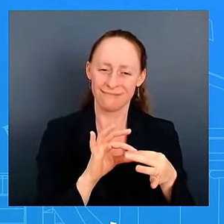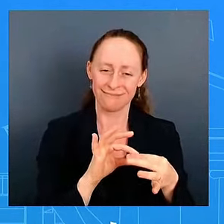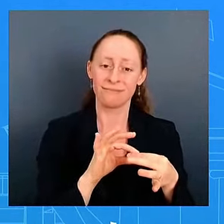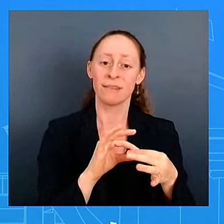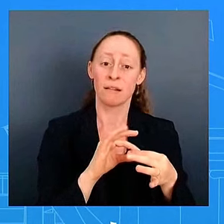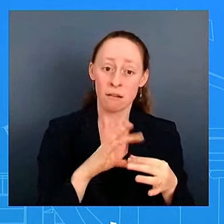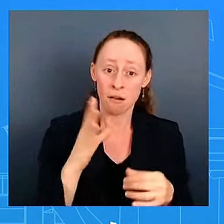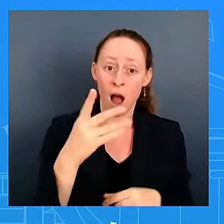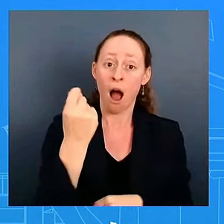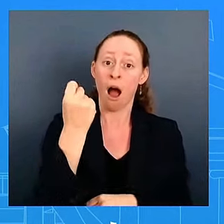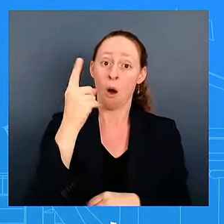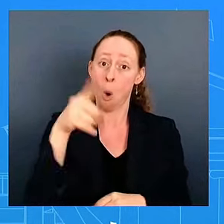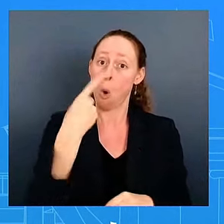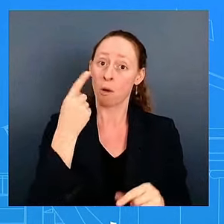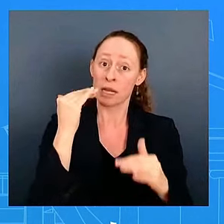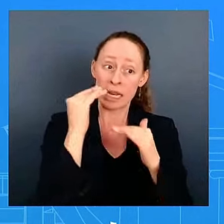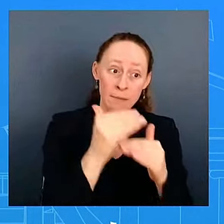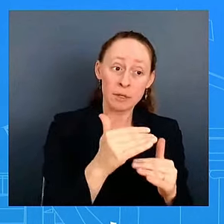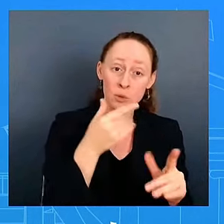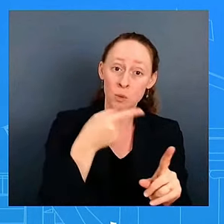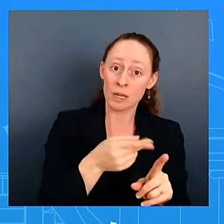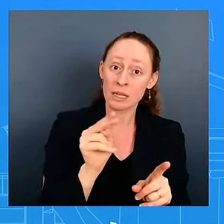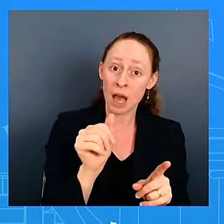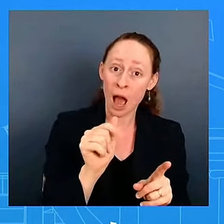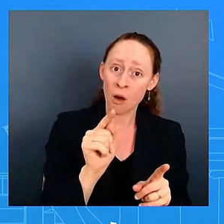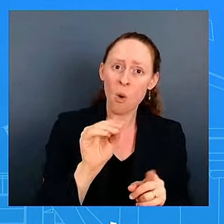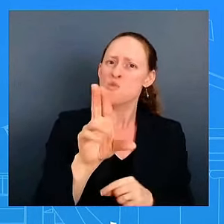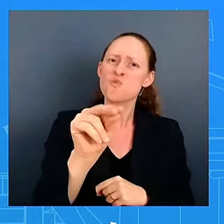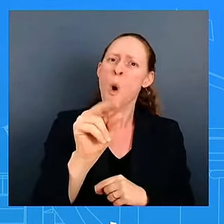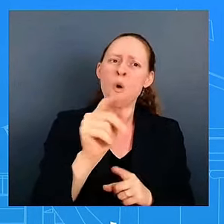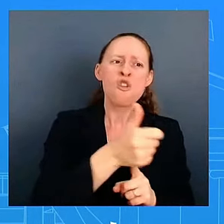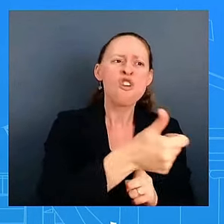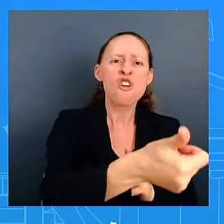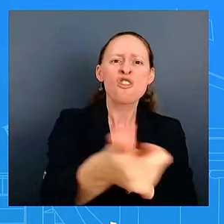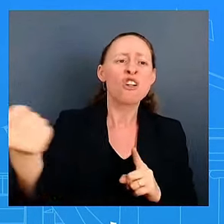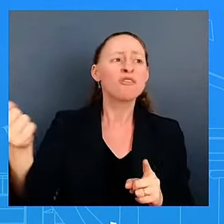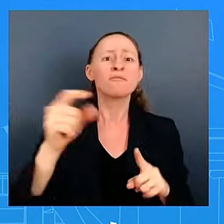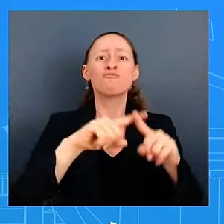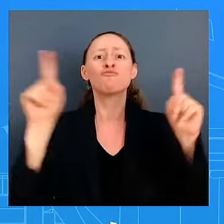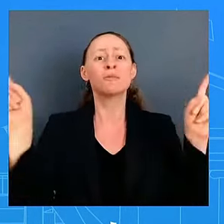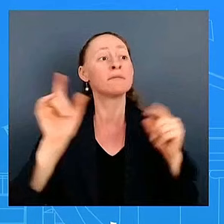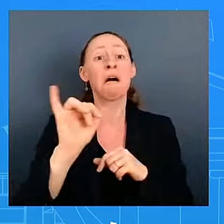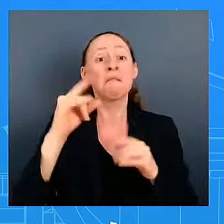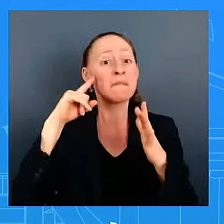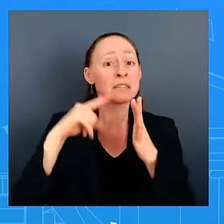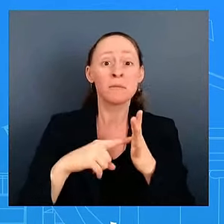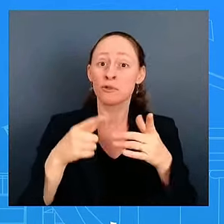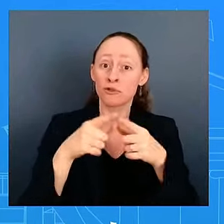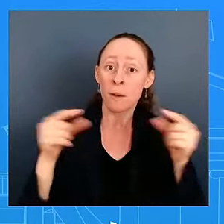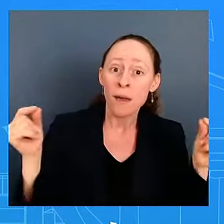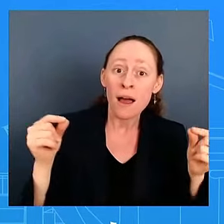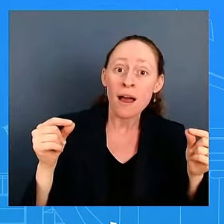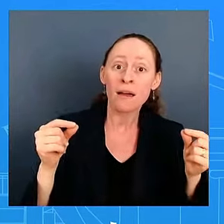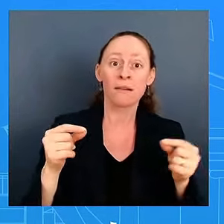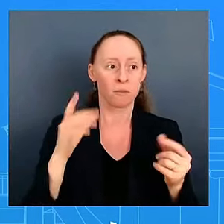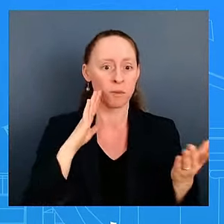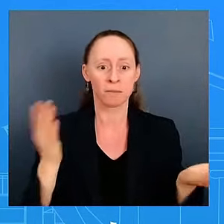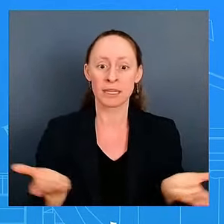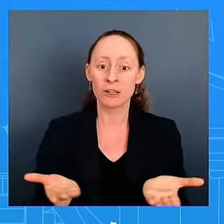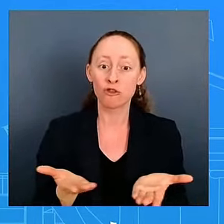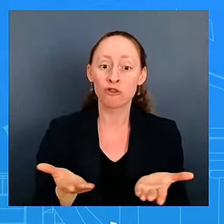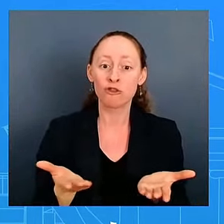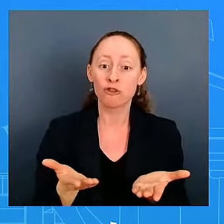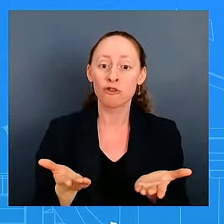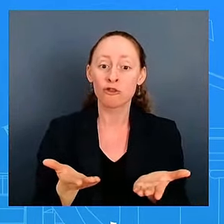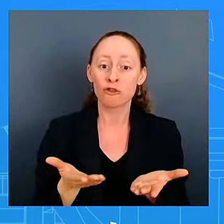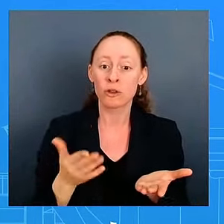others. For example, Japan will be here on Thursdays, and other heads of states. I believe there's going to be 38 heads of states